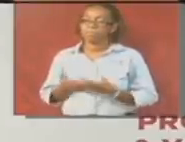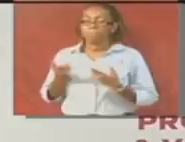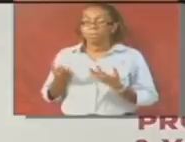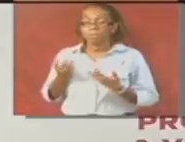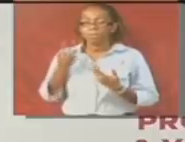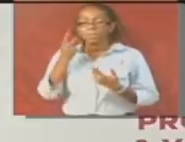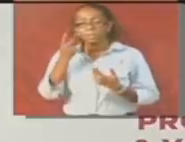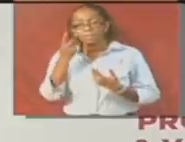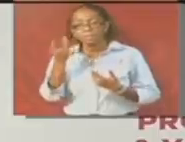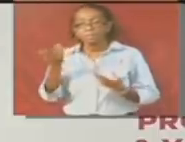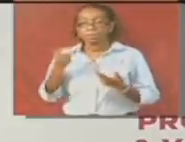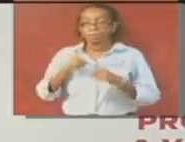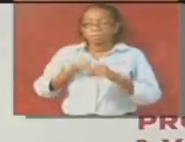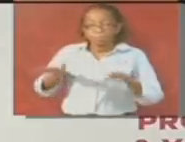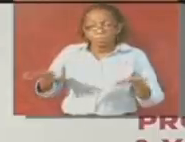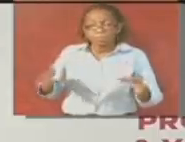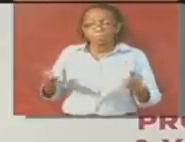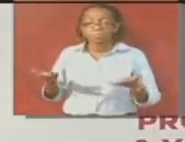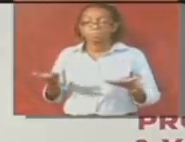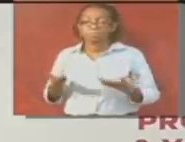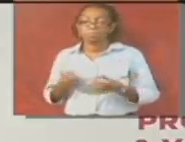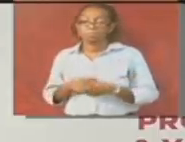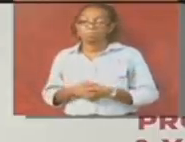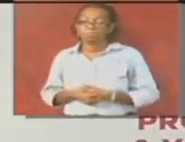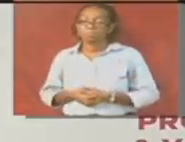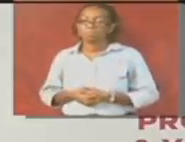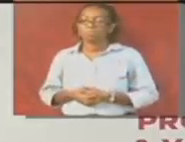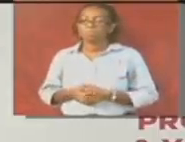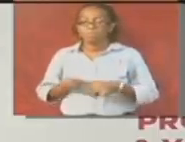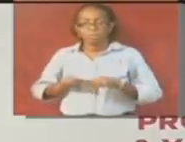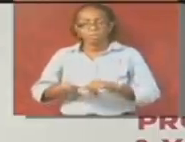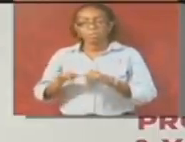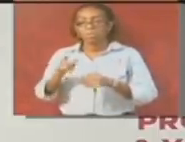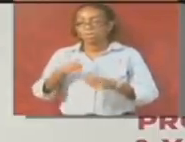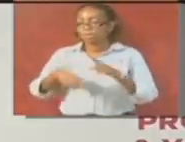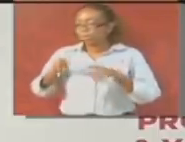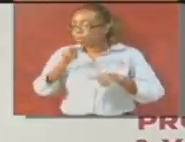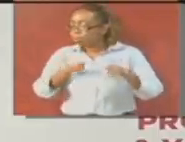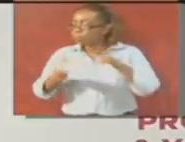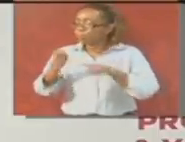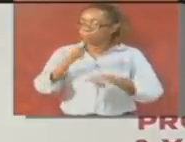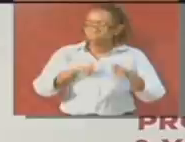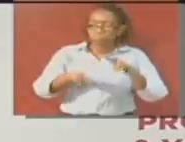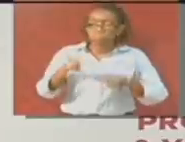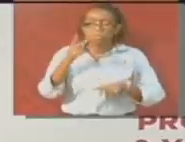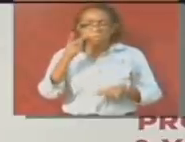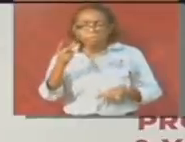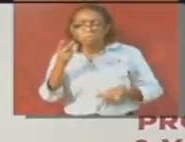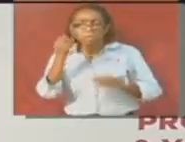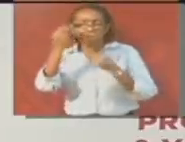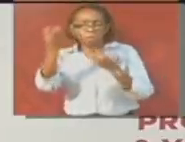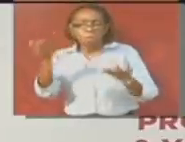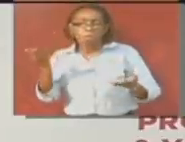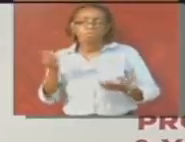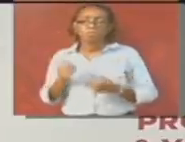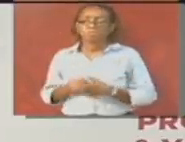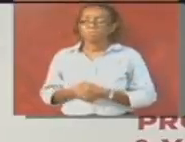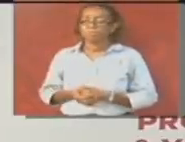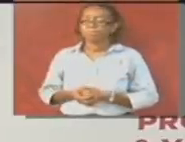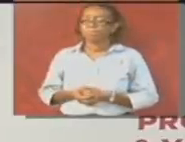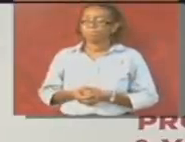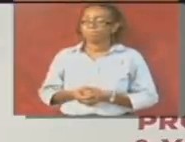one of the circulating strains. So we continue to monitor, and we will continue to keep the population updated as we get additional